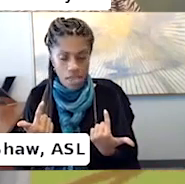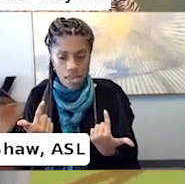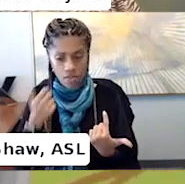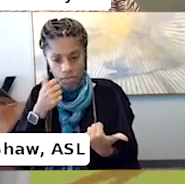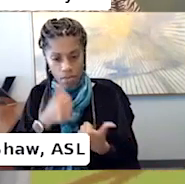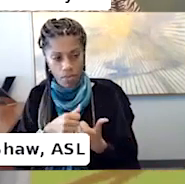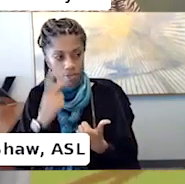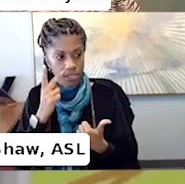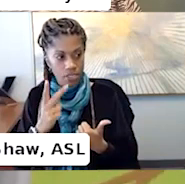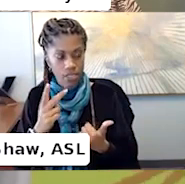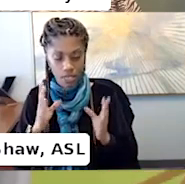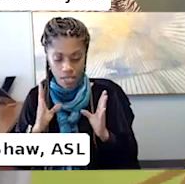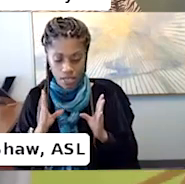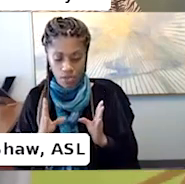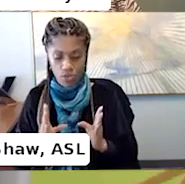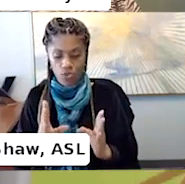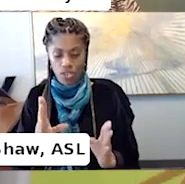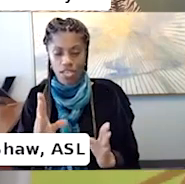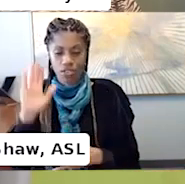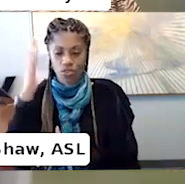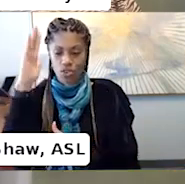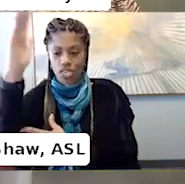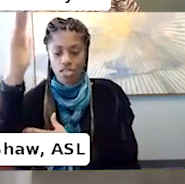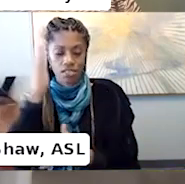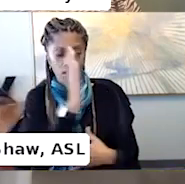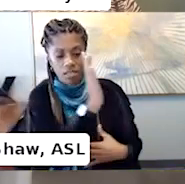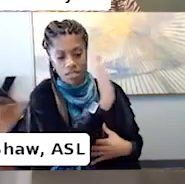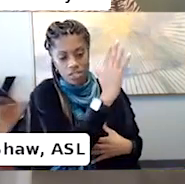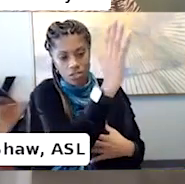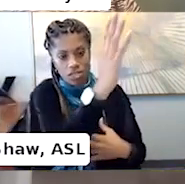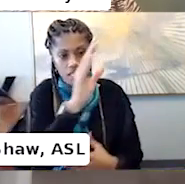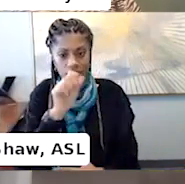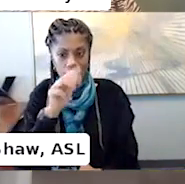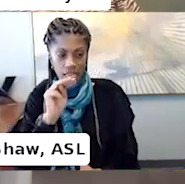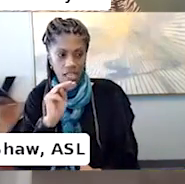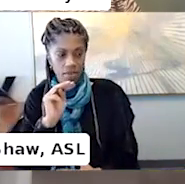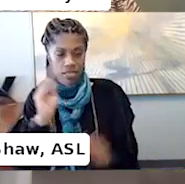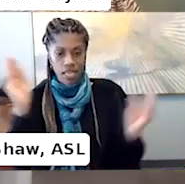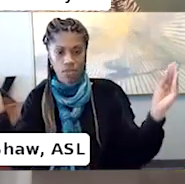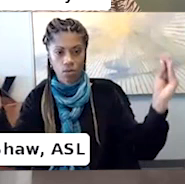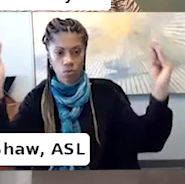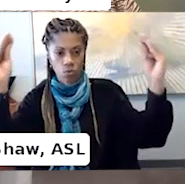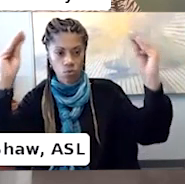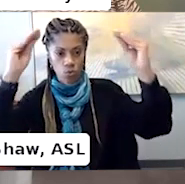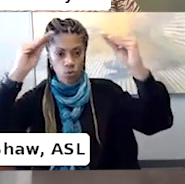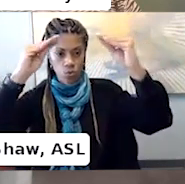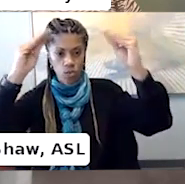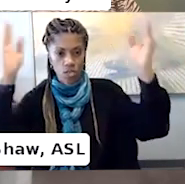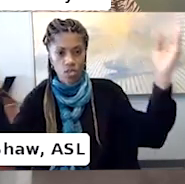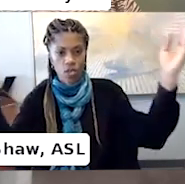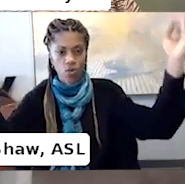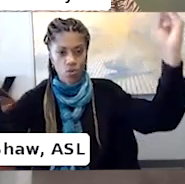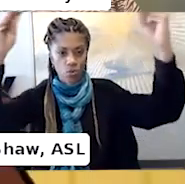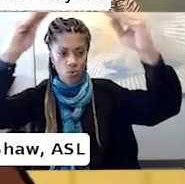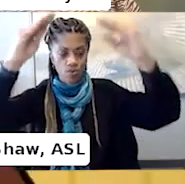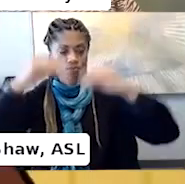block that kissed in the middle of the street. Right. So it was very dark on this block, right? Because most of the homes